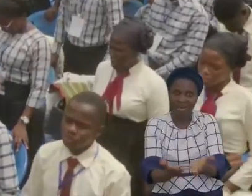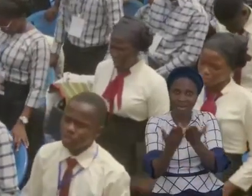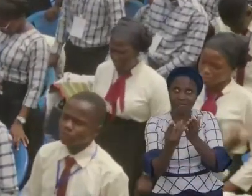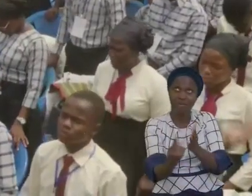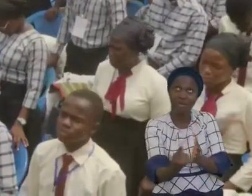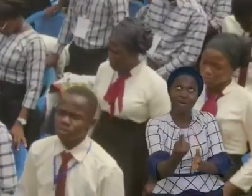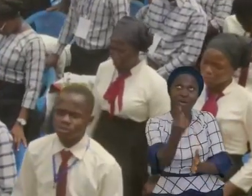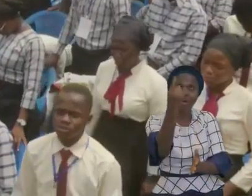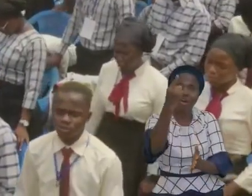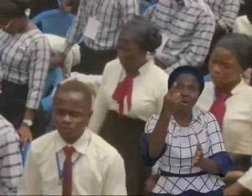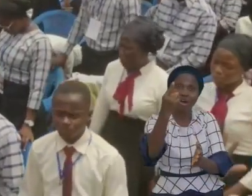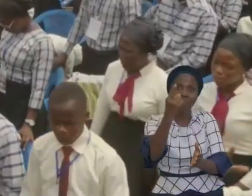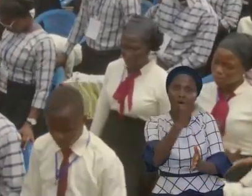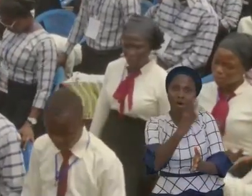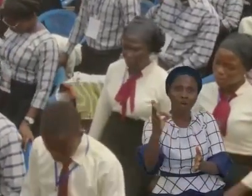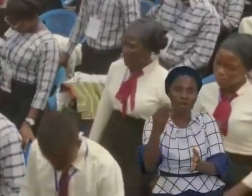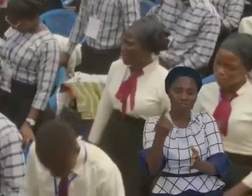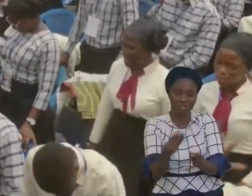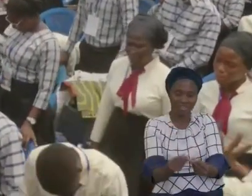disappointing situation.